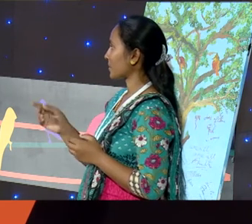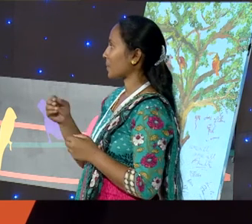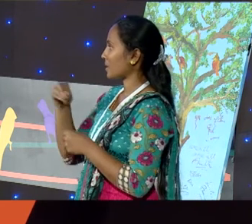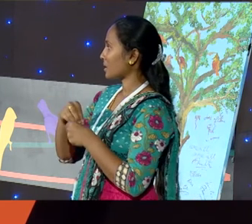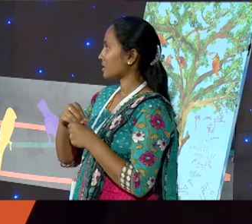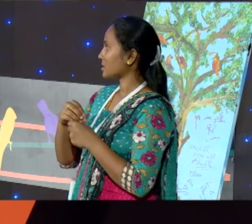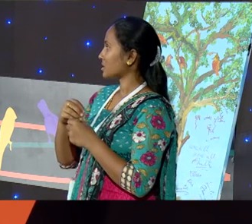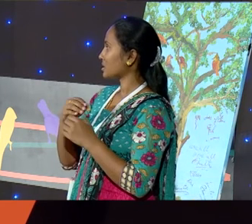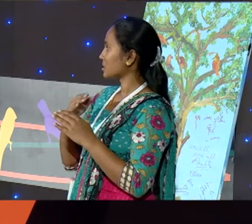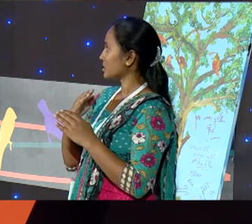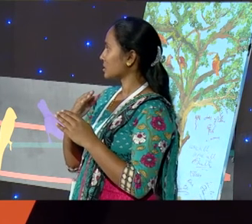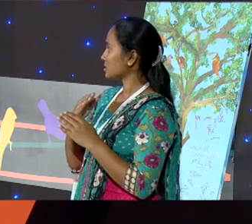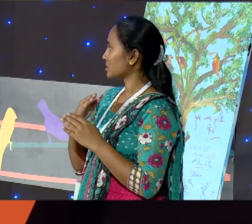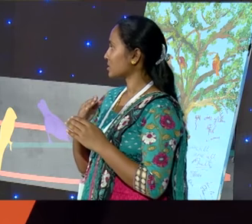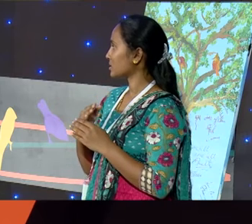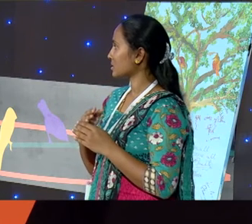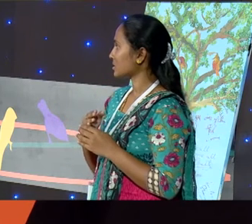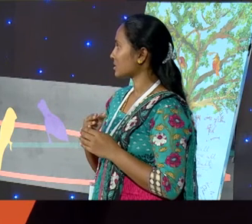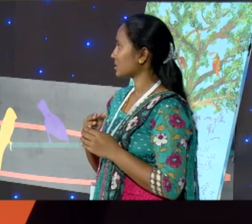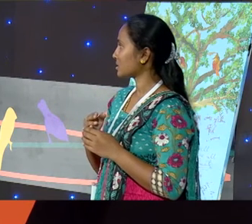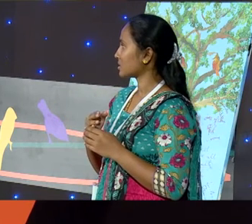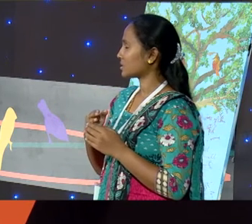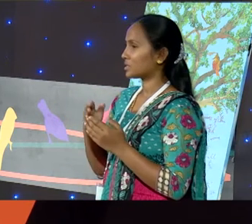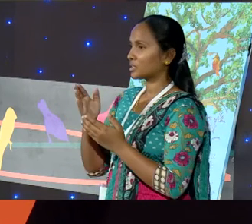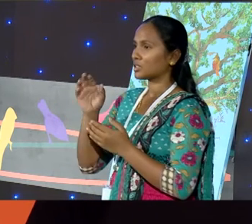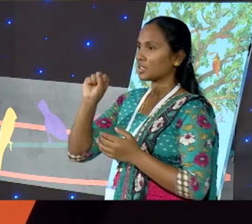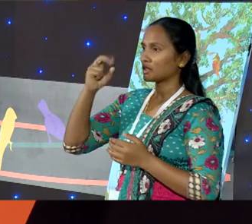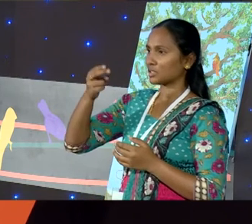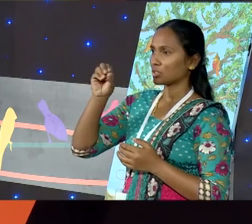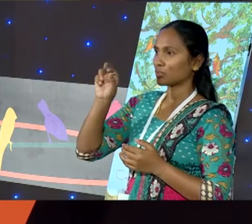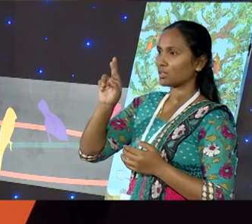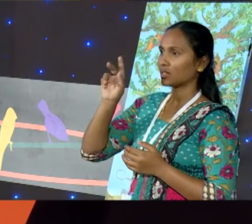perhaps that's the first and last time I did take a shortcut by enrolling into a private college.